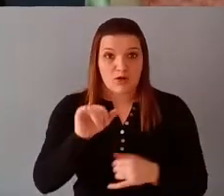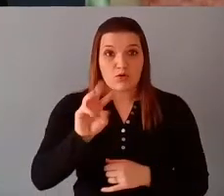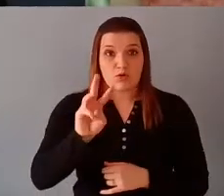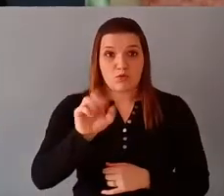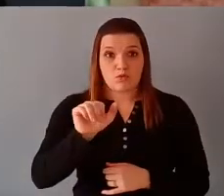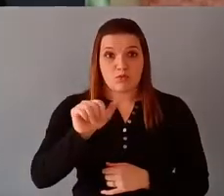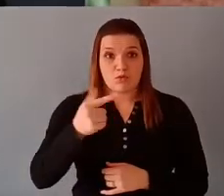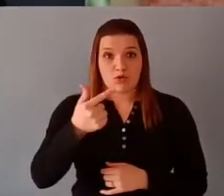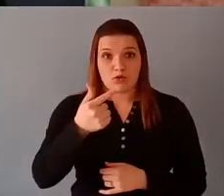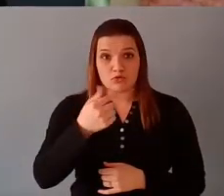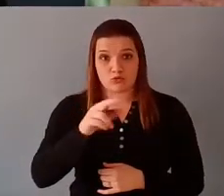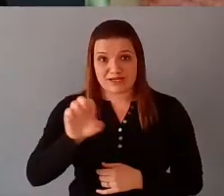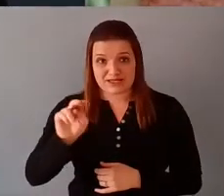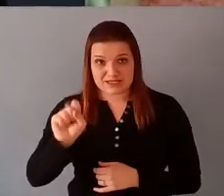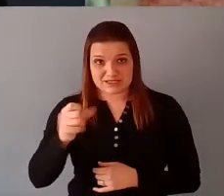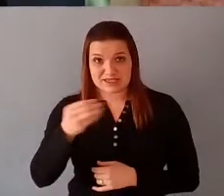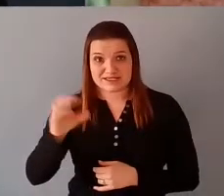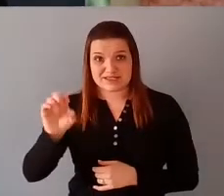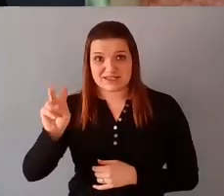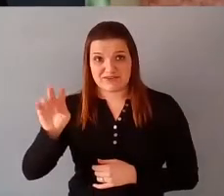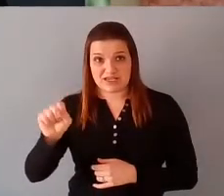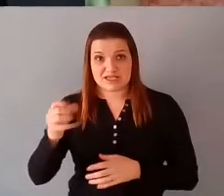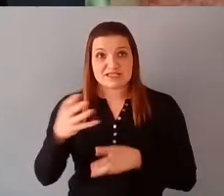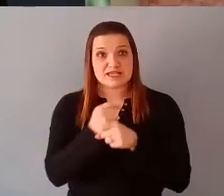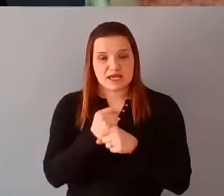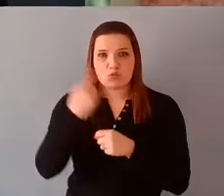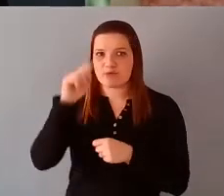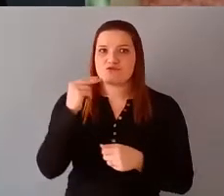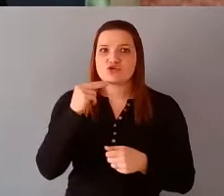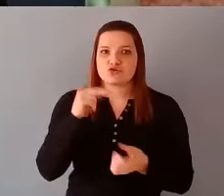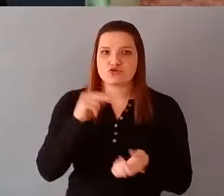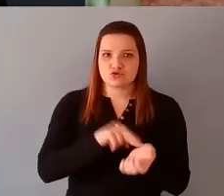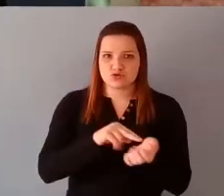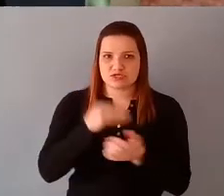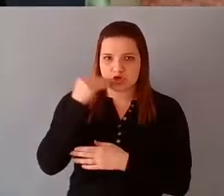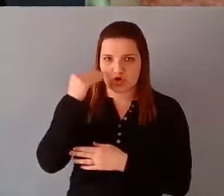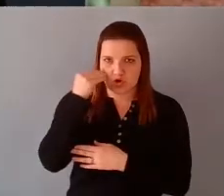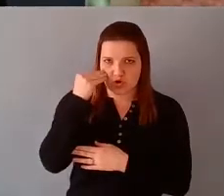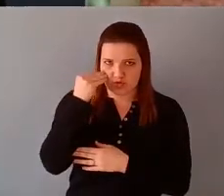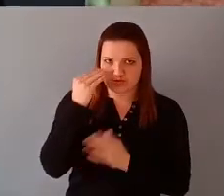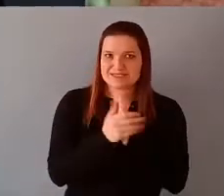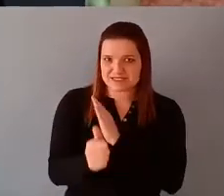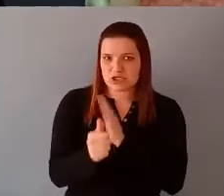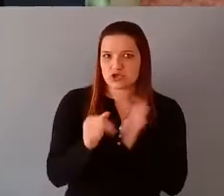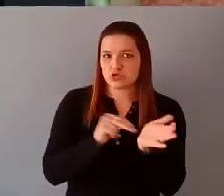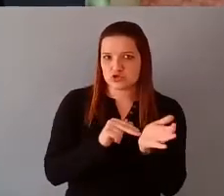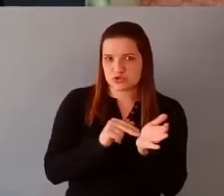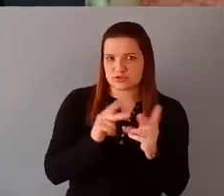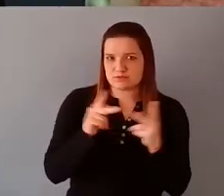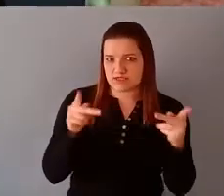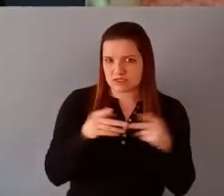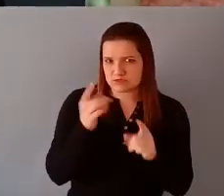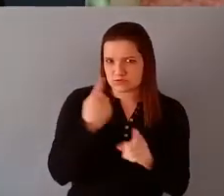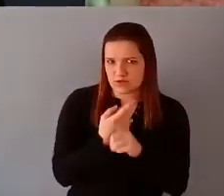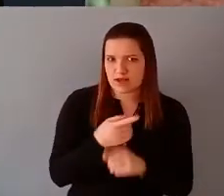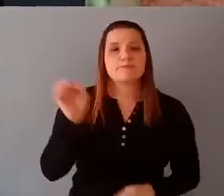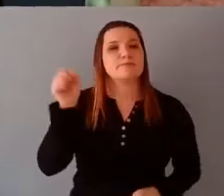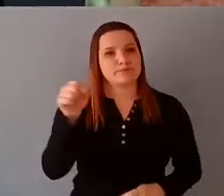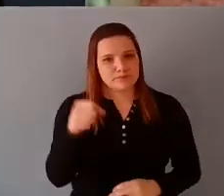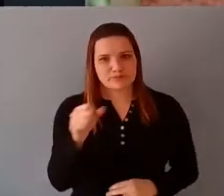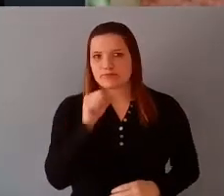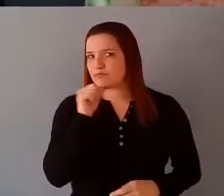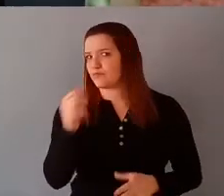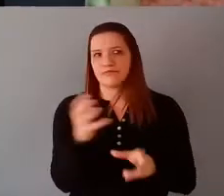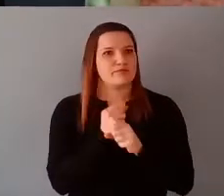and CVS, when they get theirs, it's only going to be for nursing homes. That's my understanding, that they are not